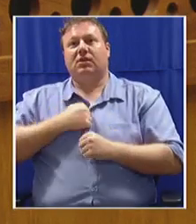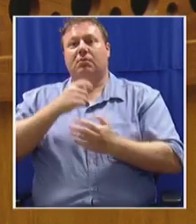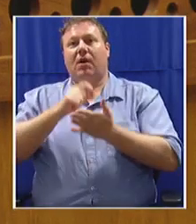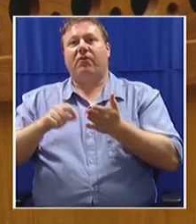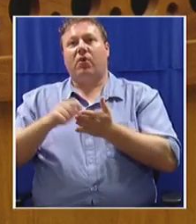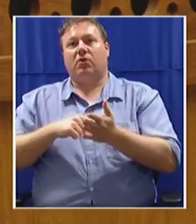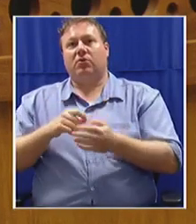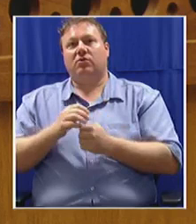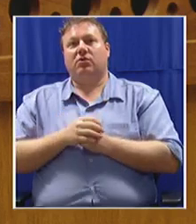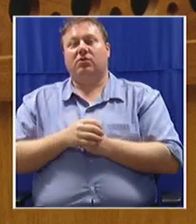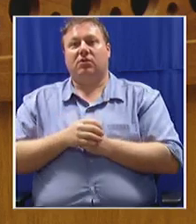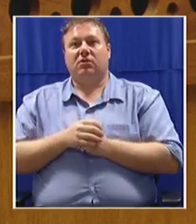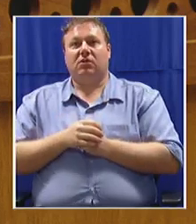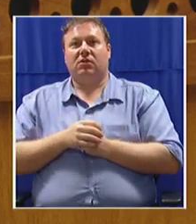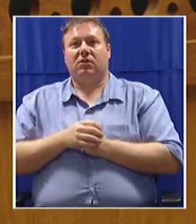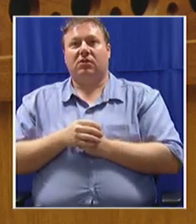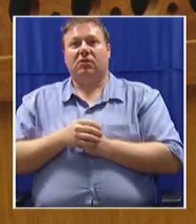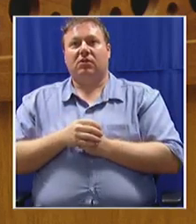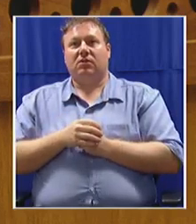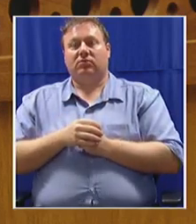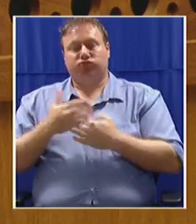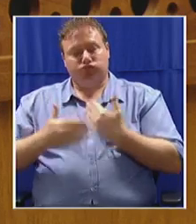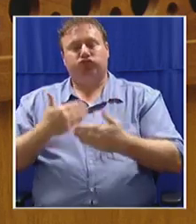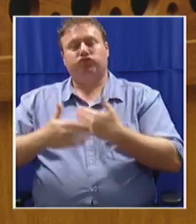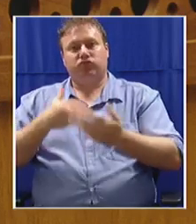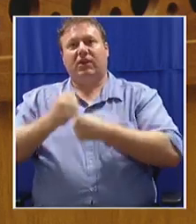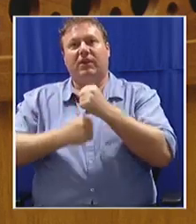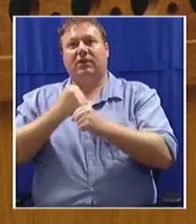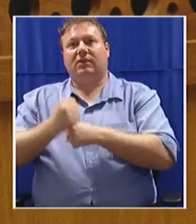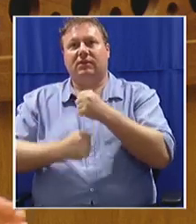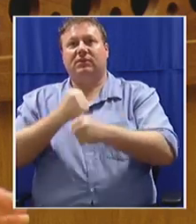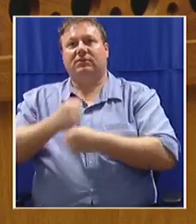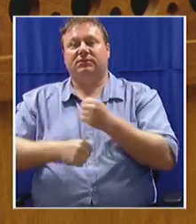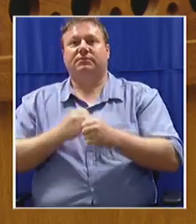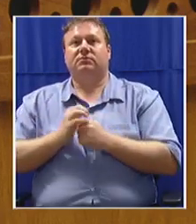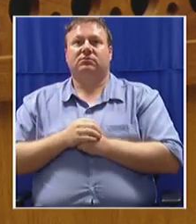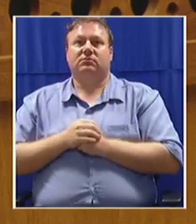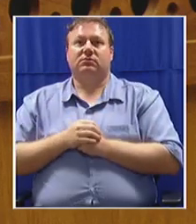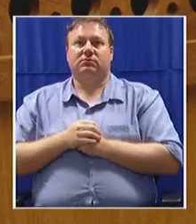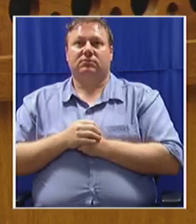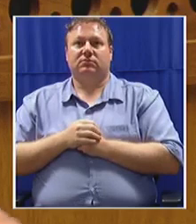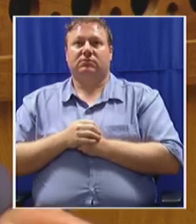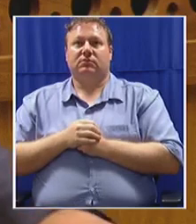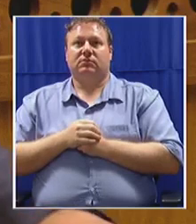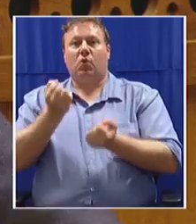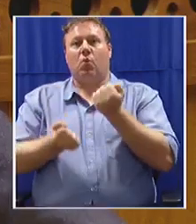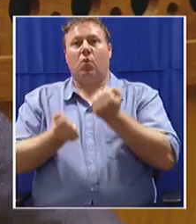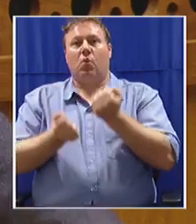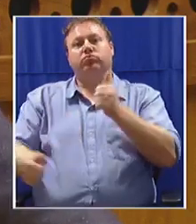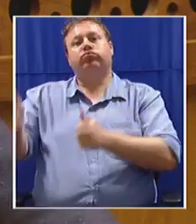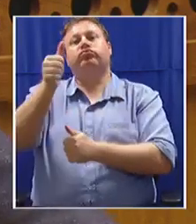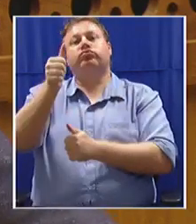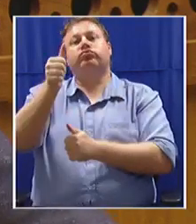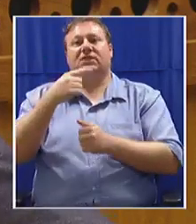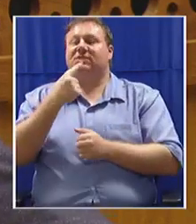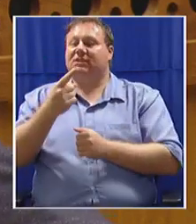the original action. They've been at this for a number of years now, and I'm glad that the Apex Court has ruled that we have to